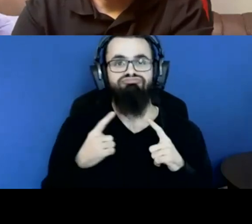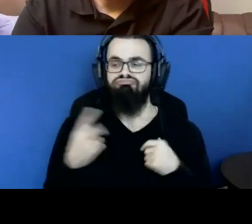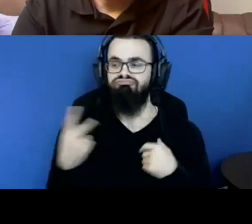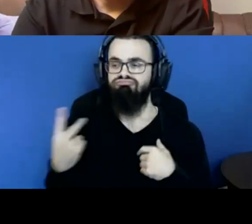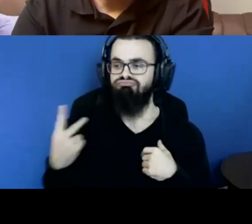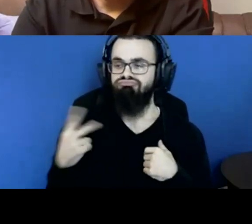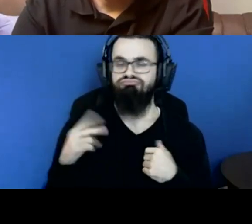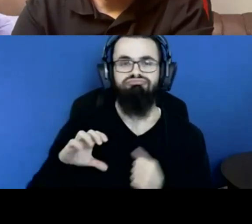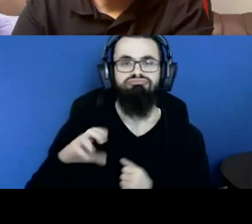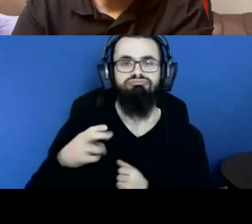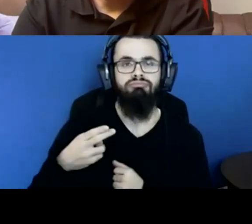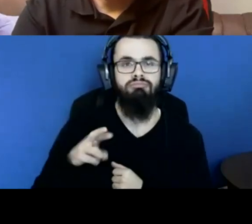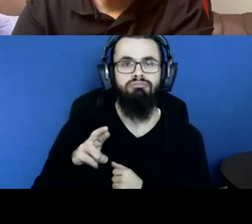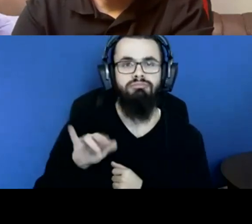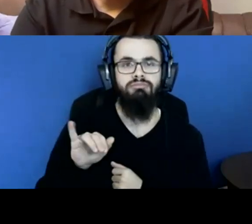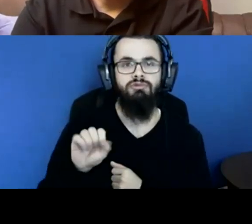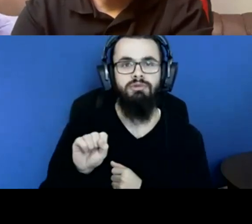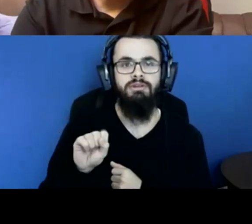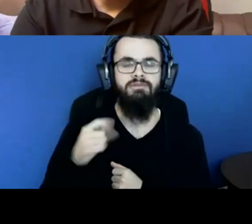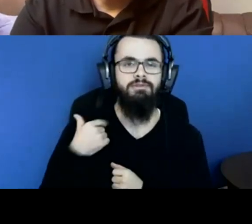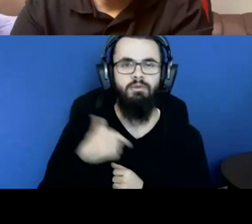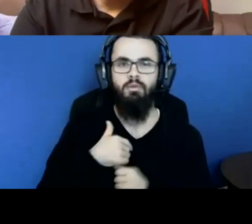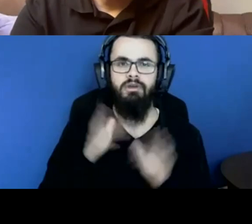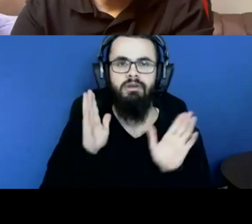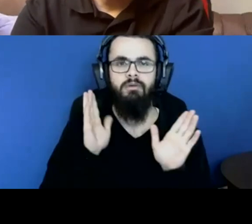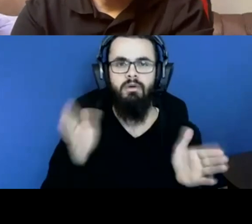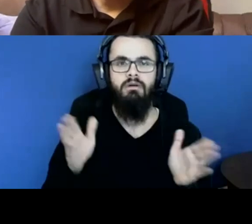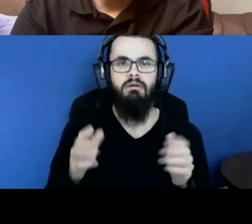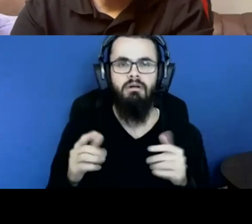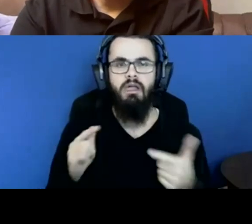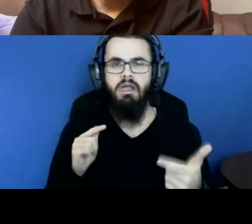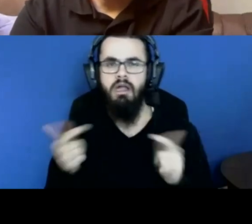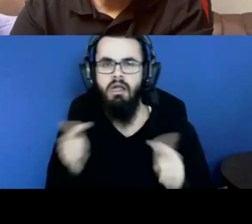tag team what we're calling the